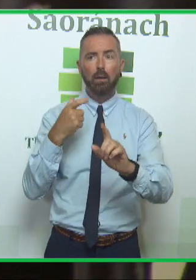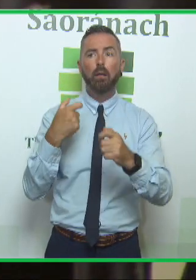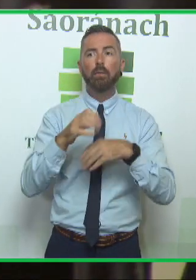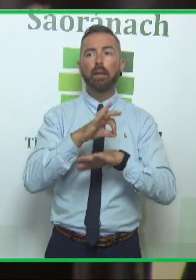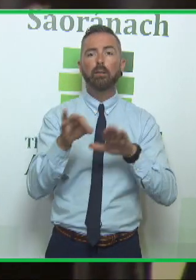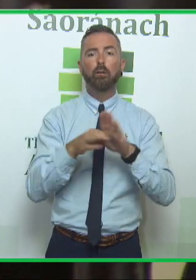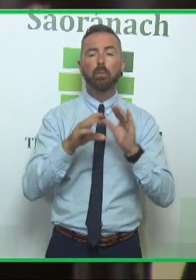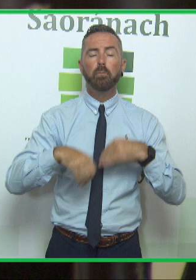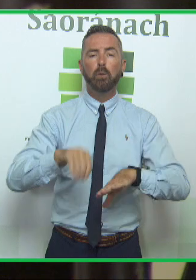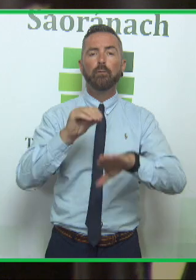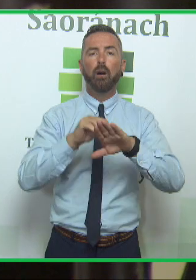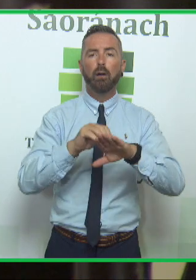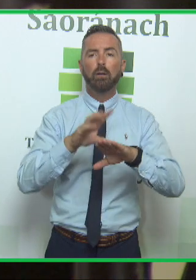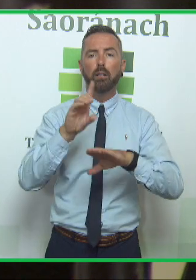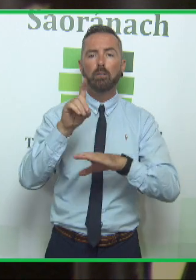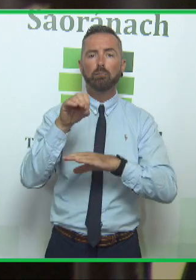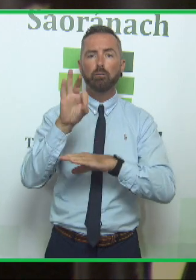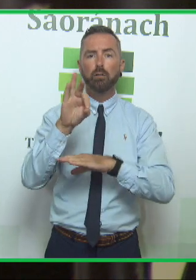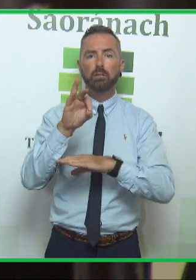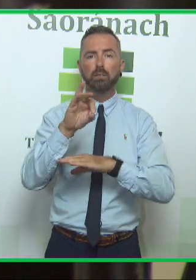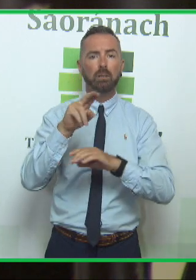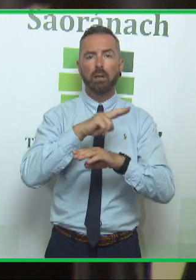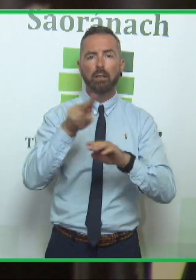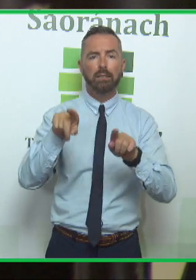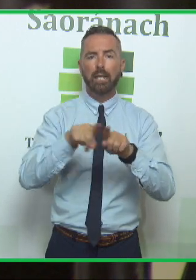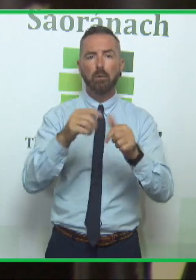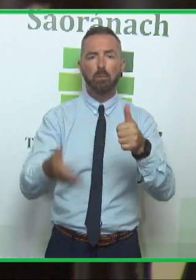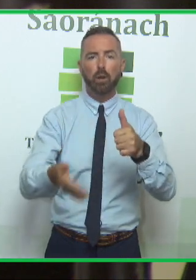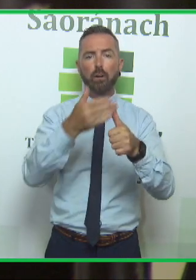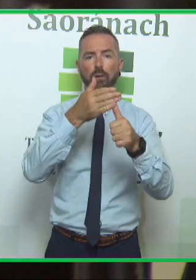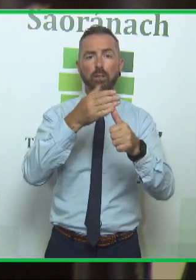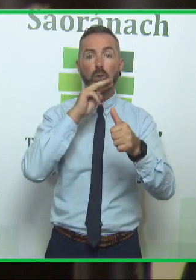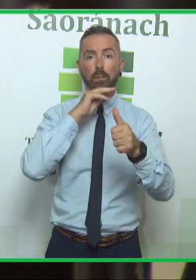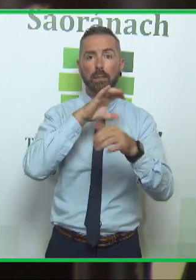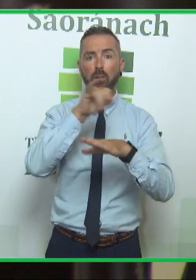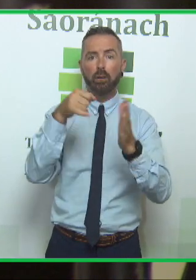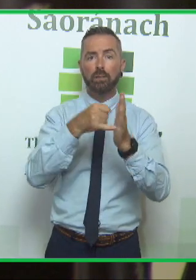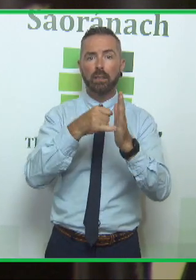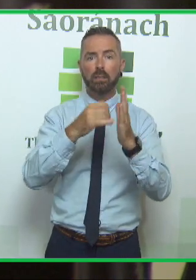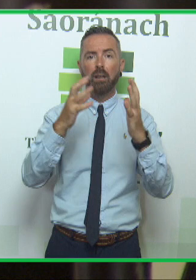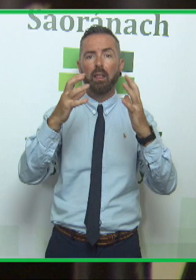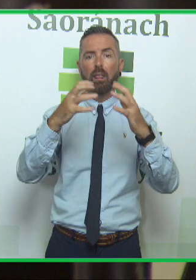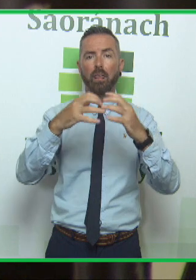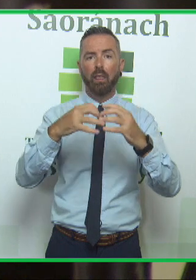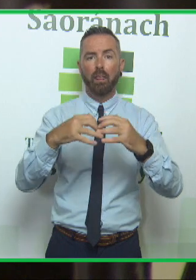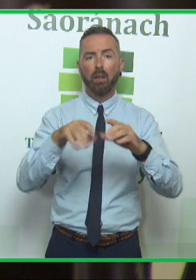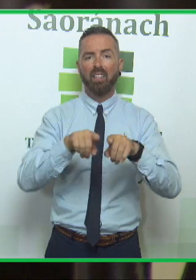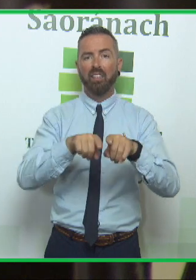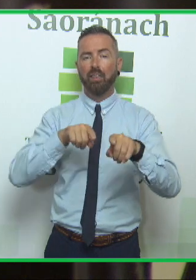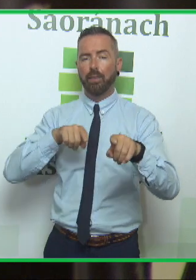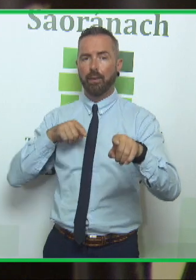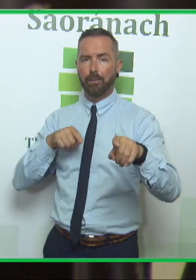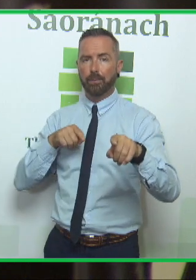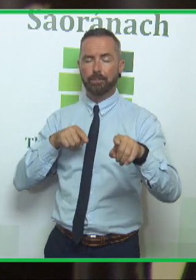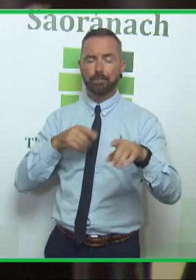on, drugs weren't the same priority that they might have been at the time the task force was put in place, at the